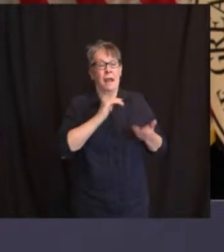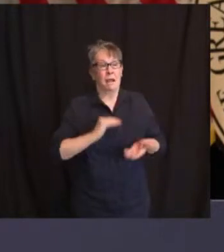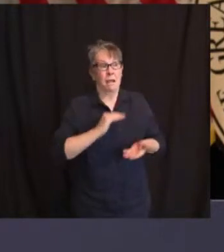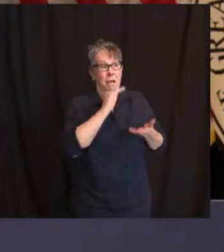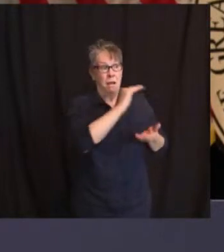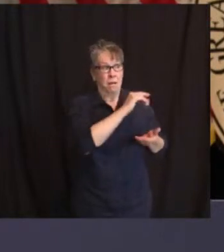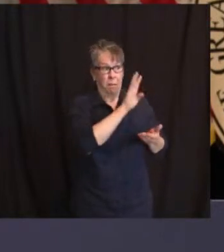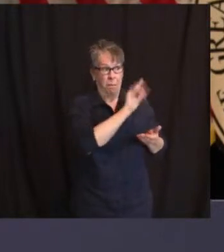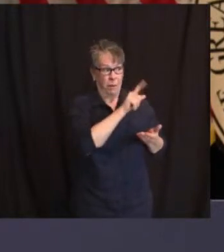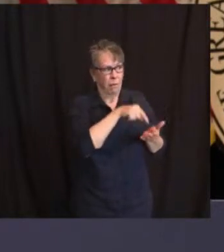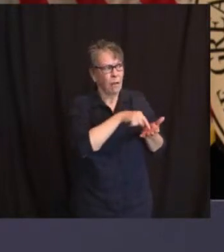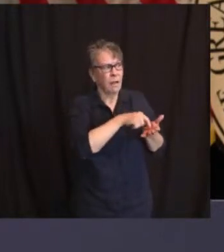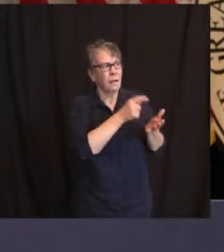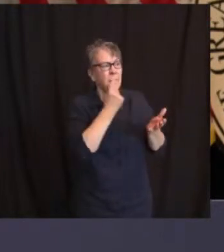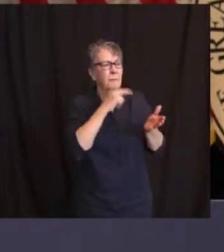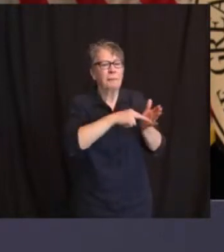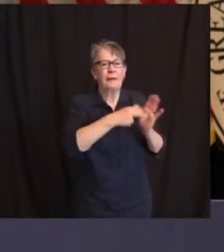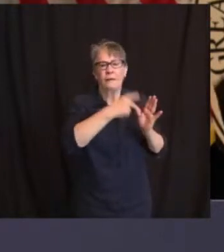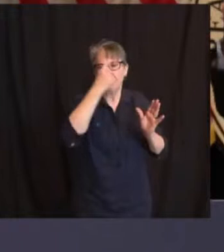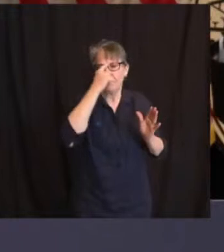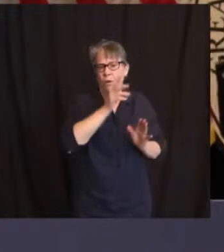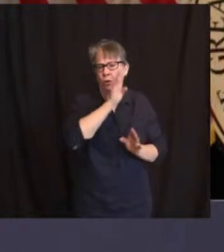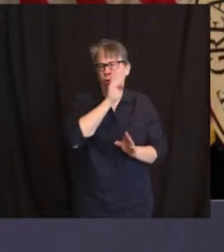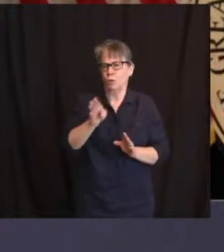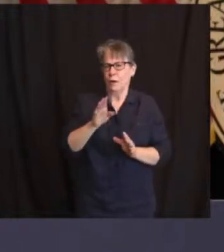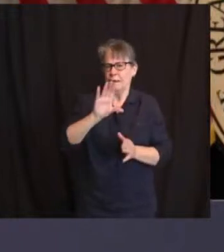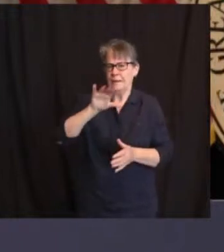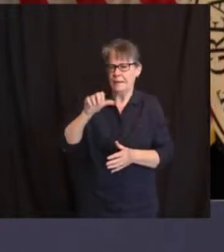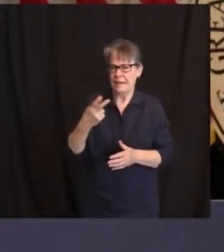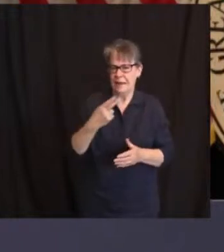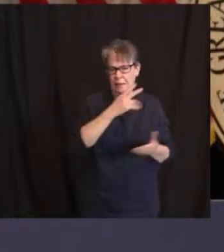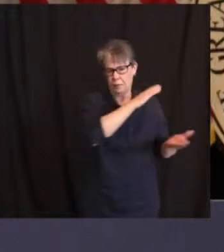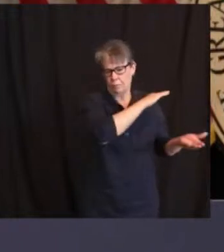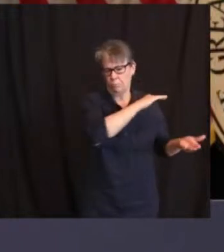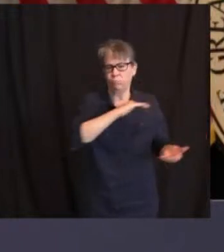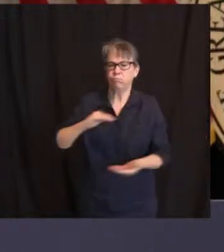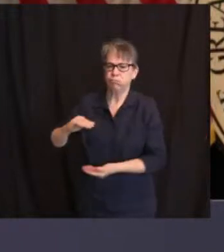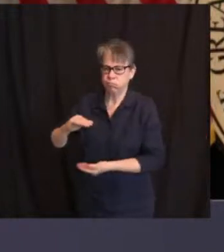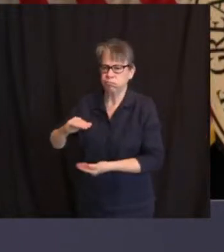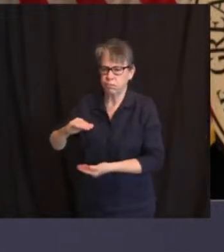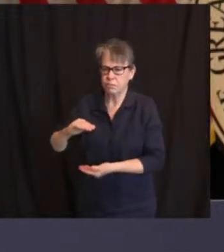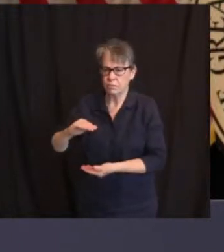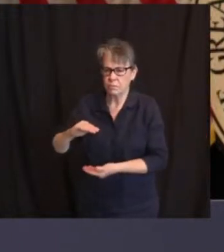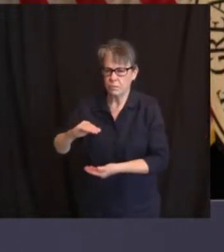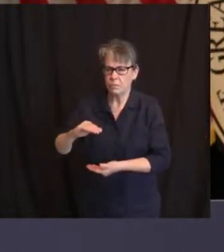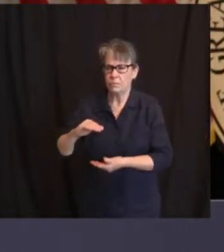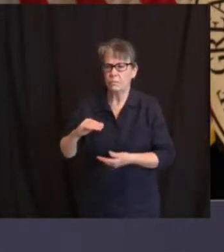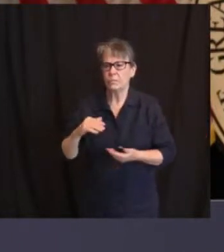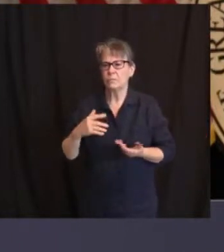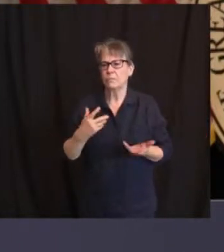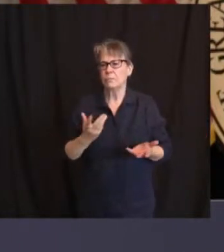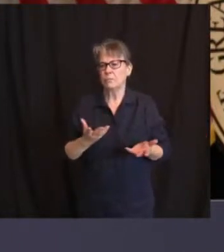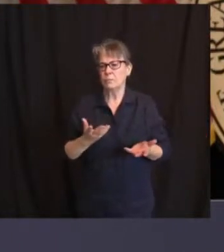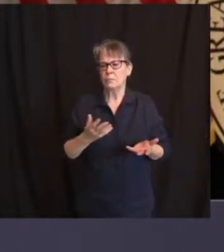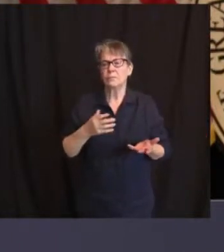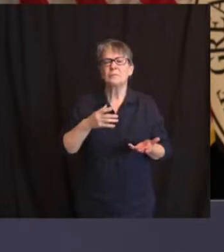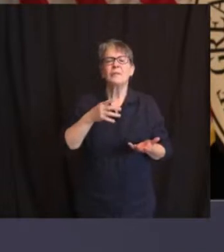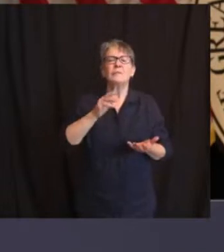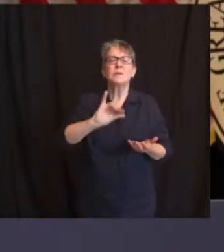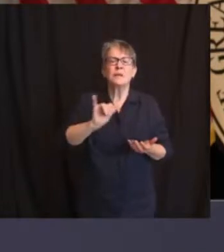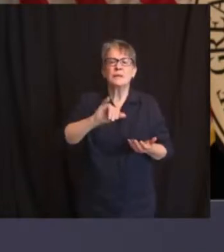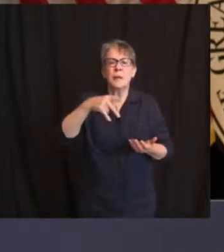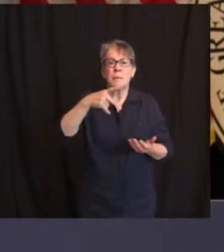bill also has a lifting of the cap on SALT deductions for a couple of years, which is a